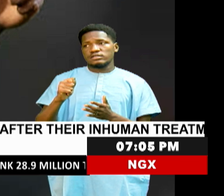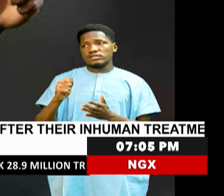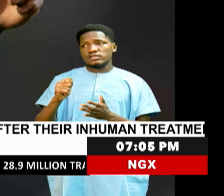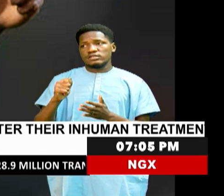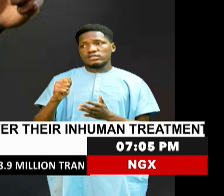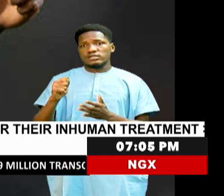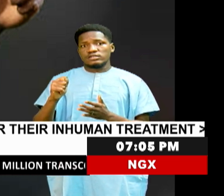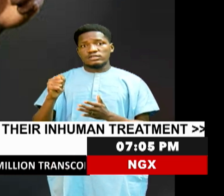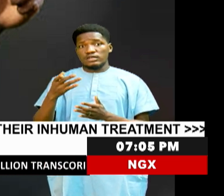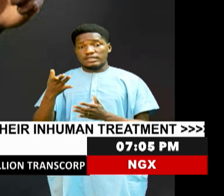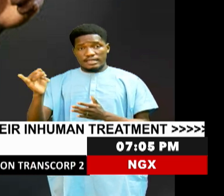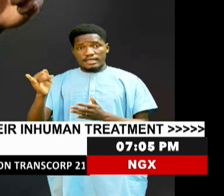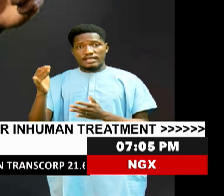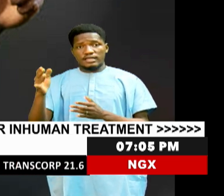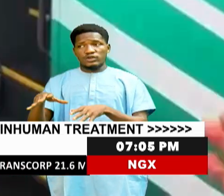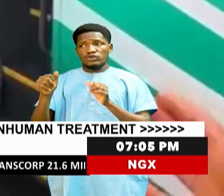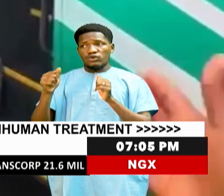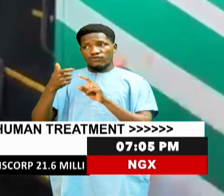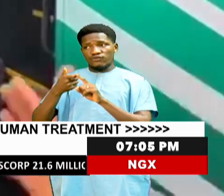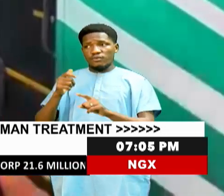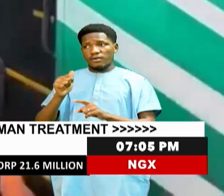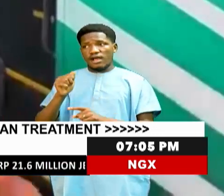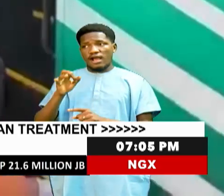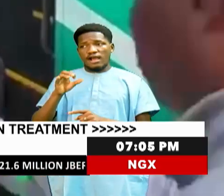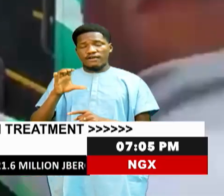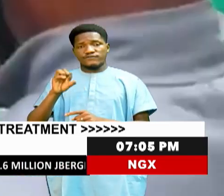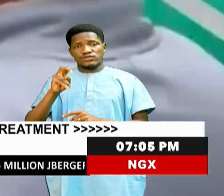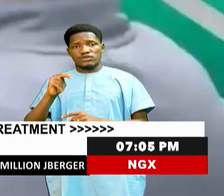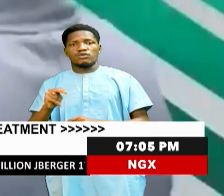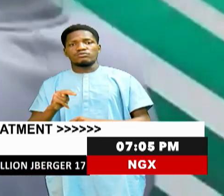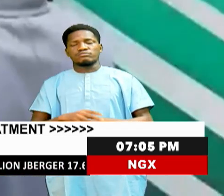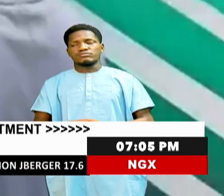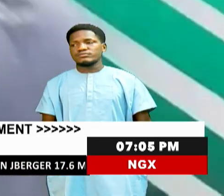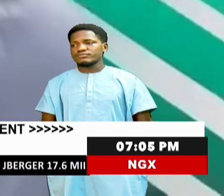such difficult circumstances. For Sports Update,